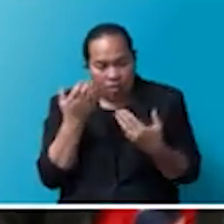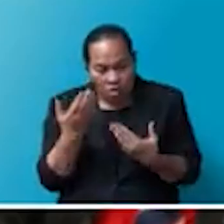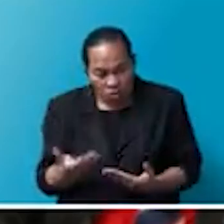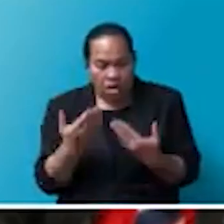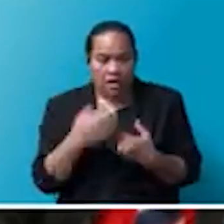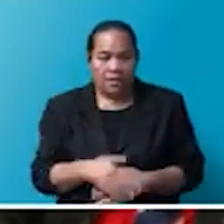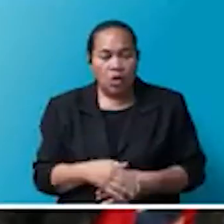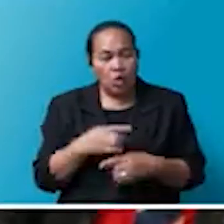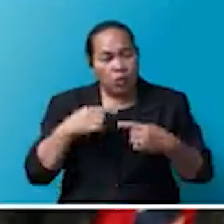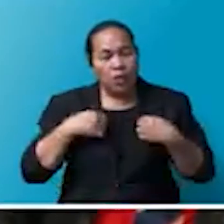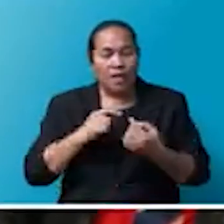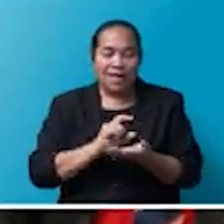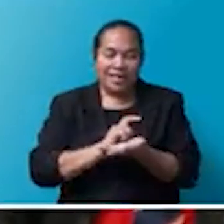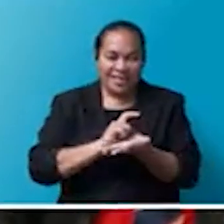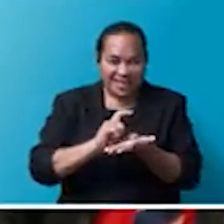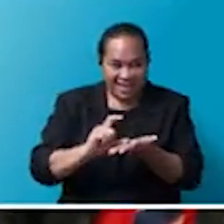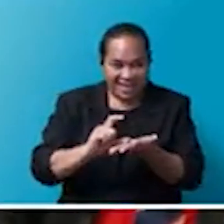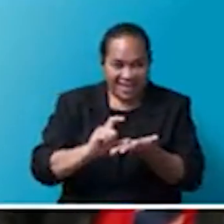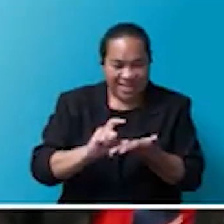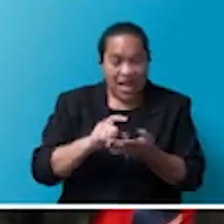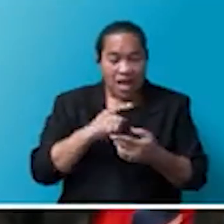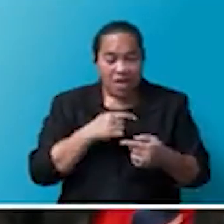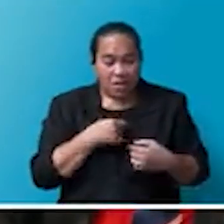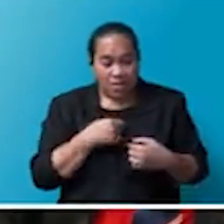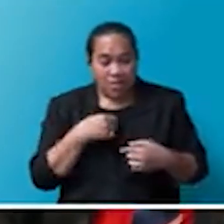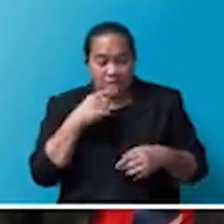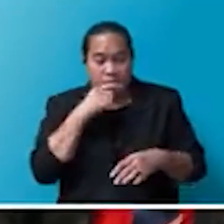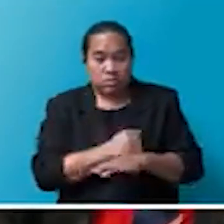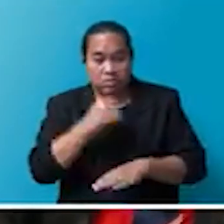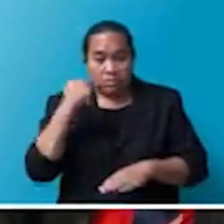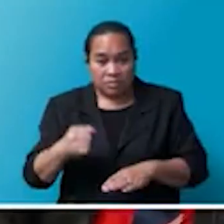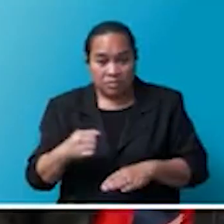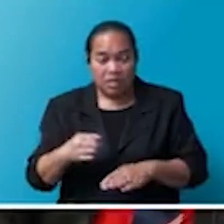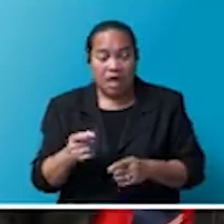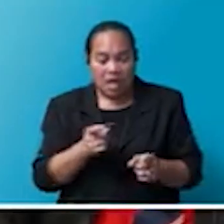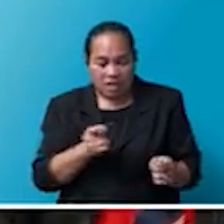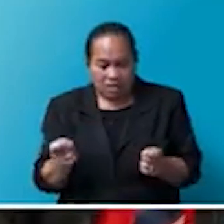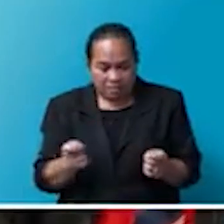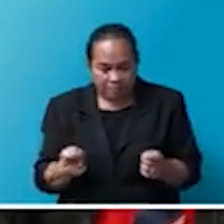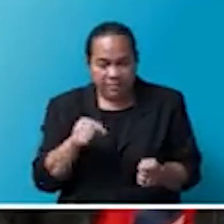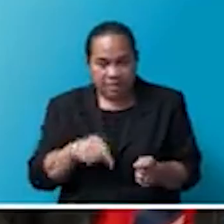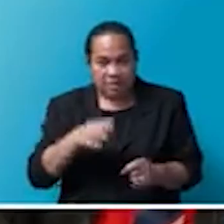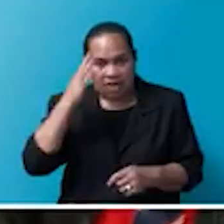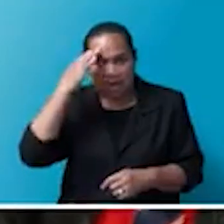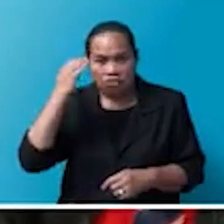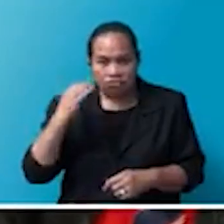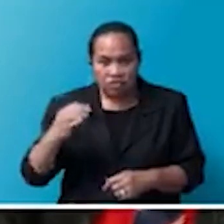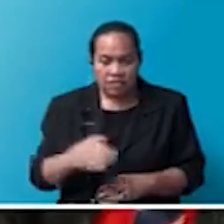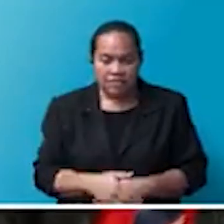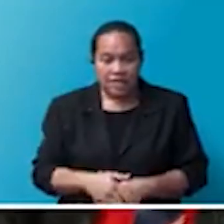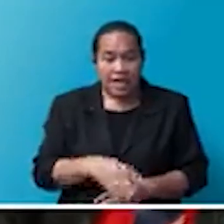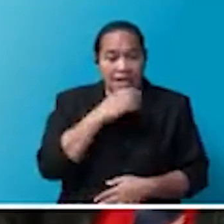We are clear. Civilian authority governs this nation. And the men